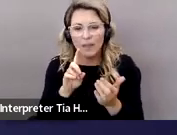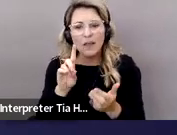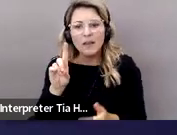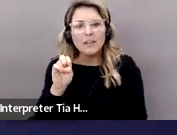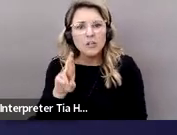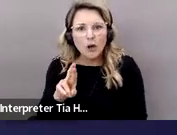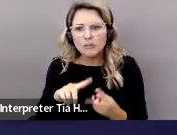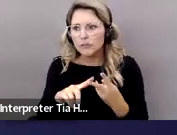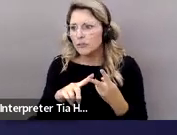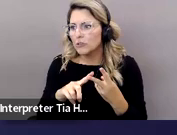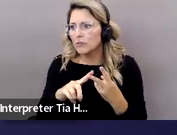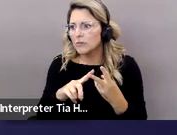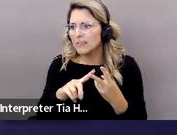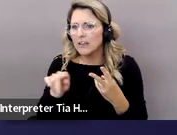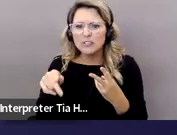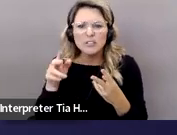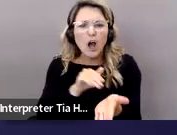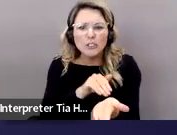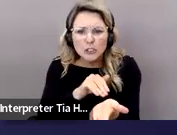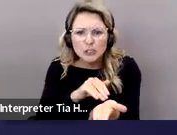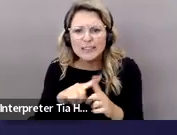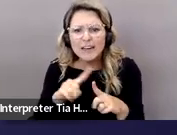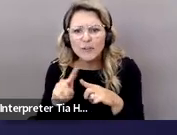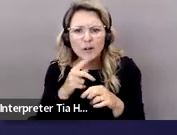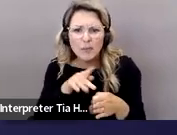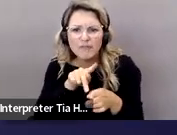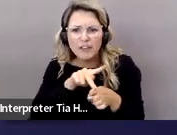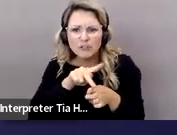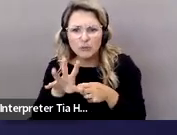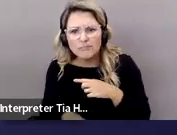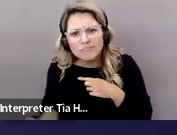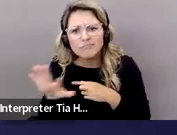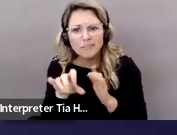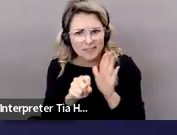and professionals across the state to create programs for,